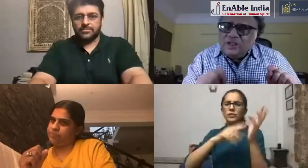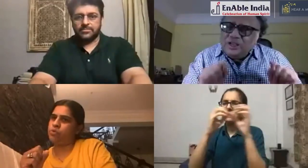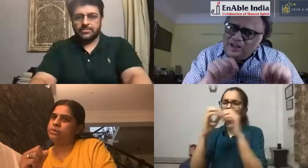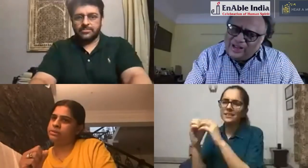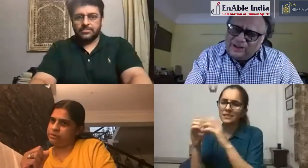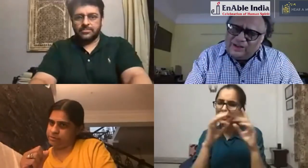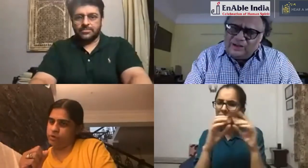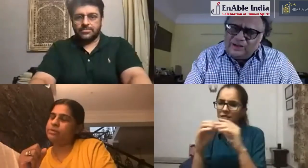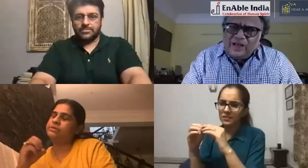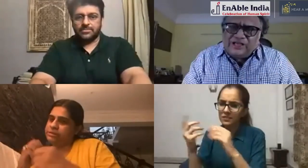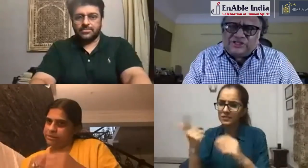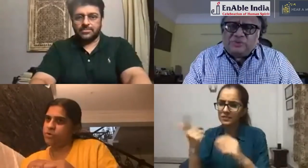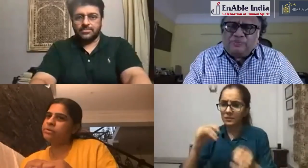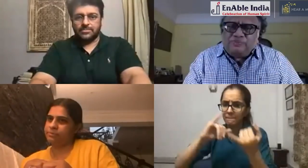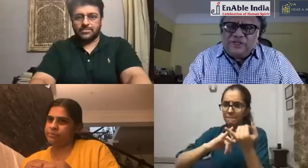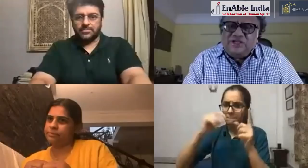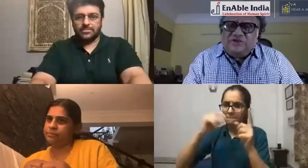Can you spell that?